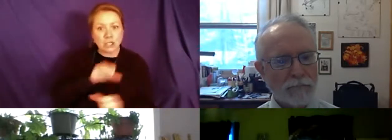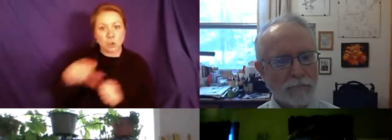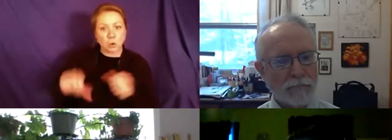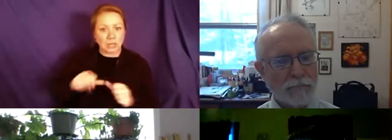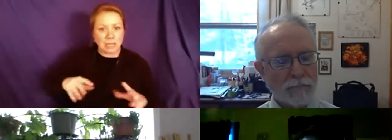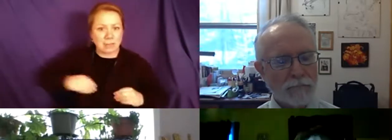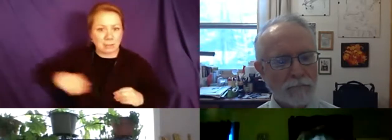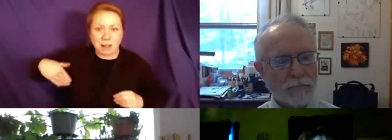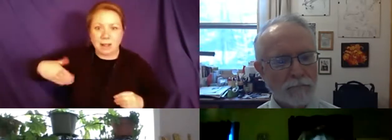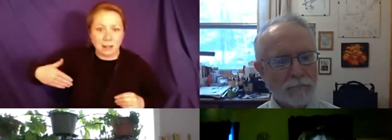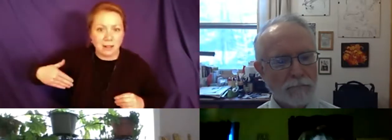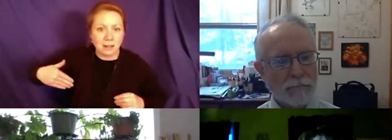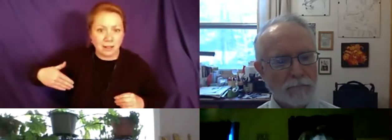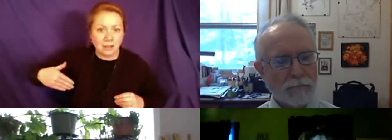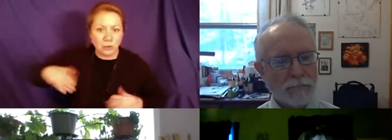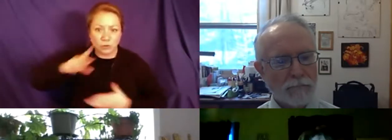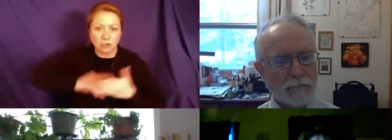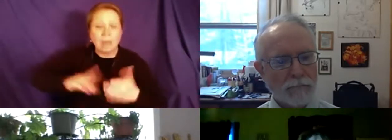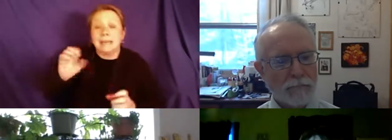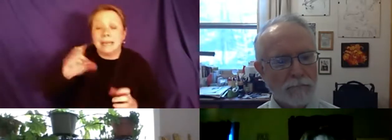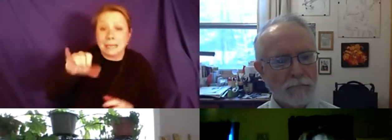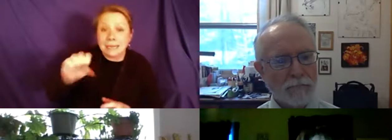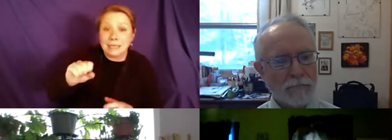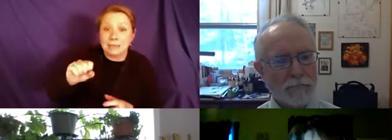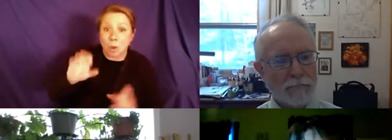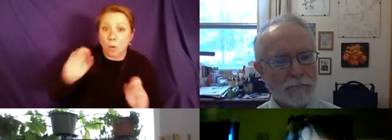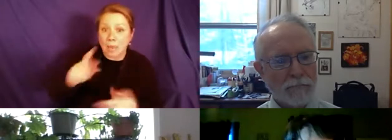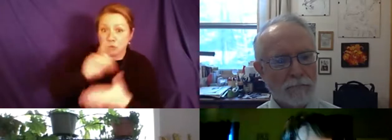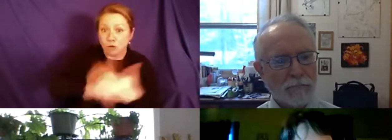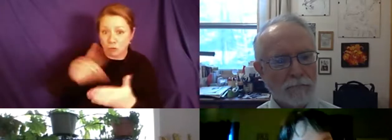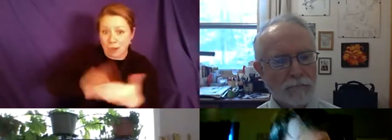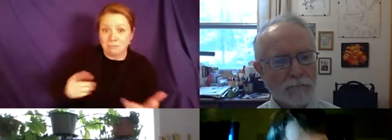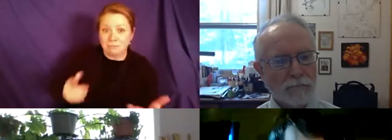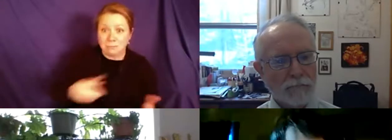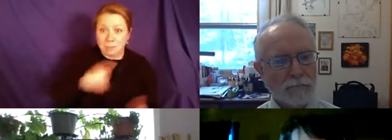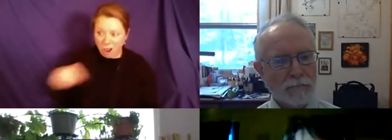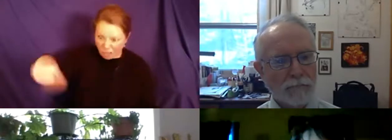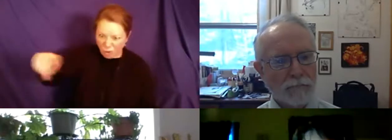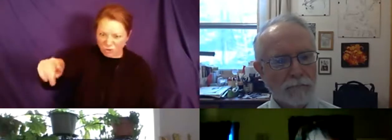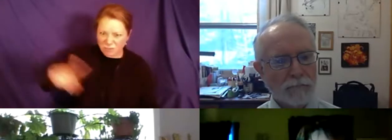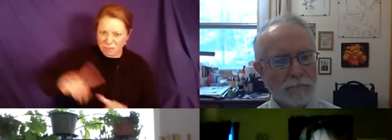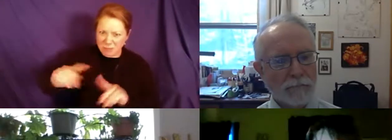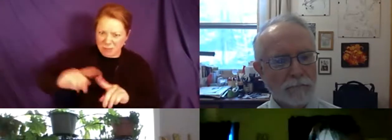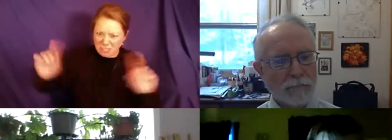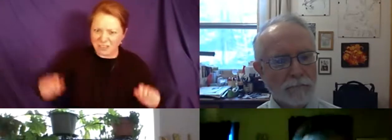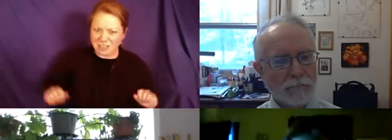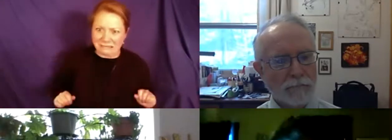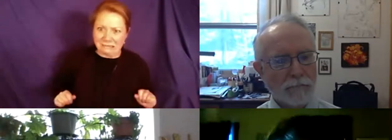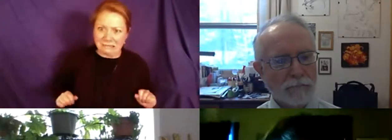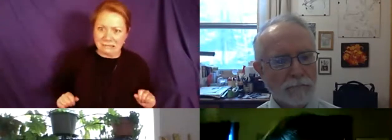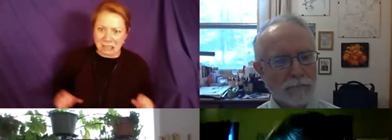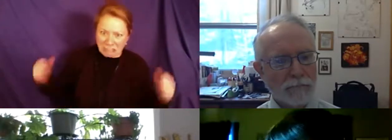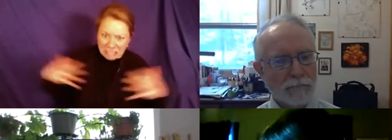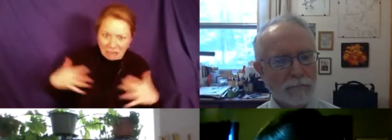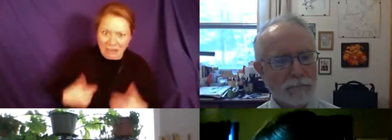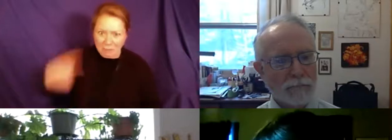acceptable to discriminate. Because after all, you know, they are different. You know, I mean, they're scary, they have